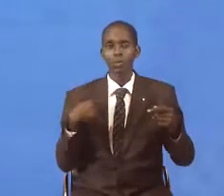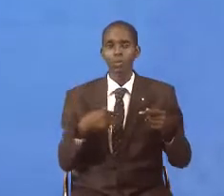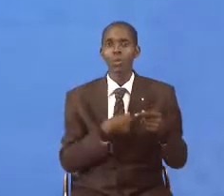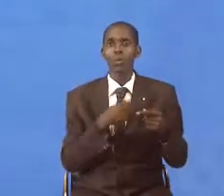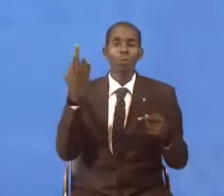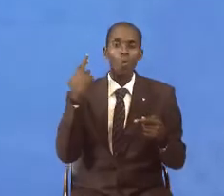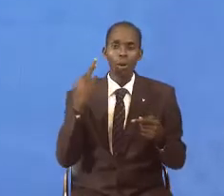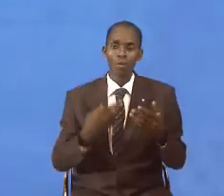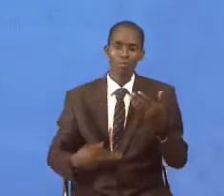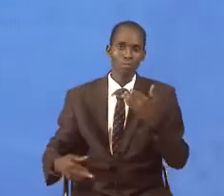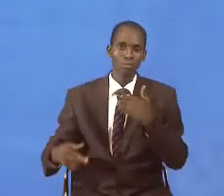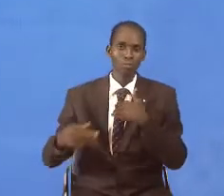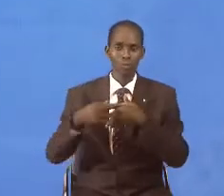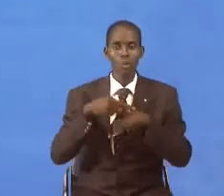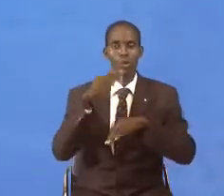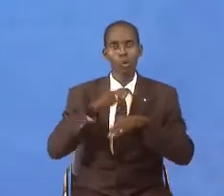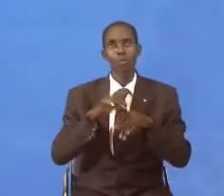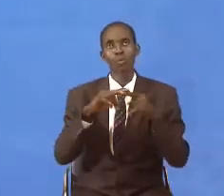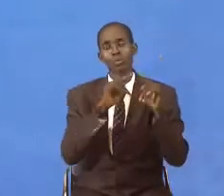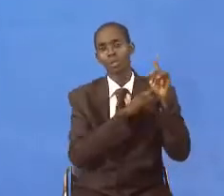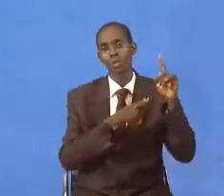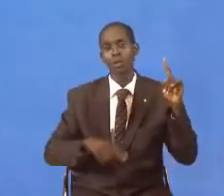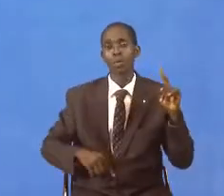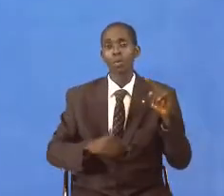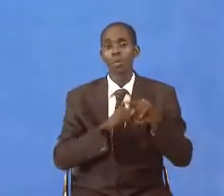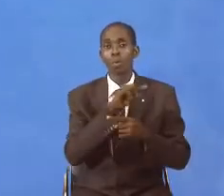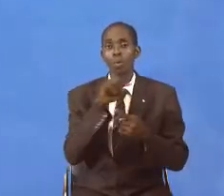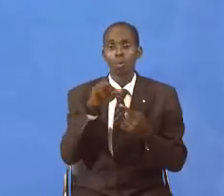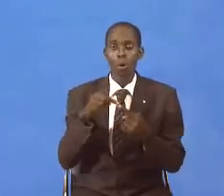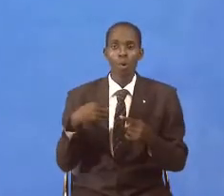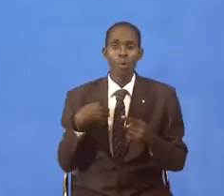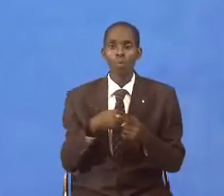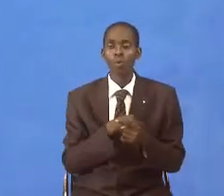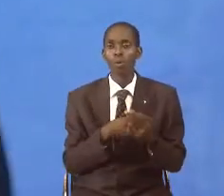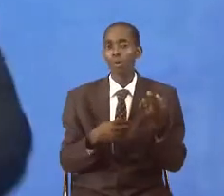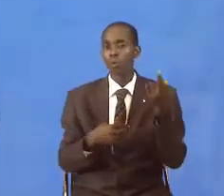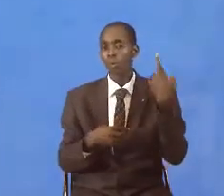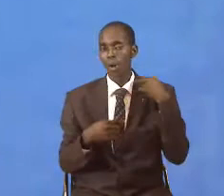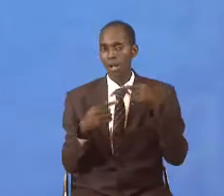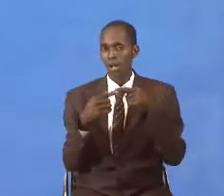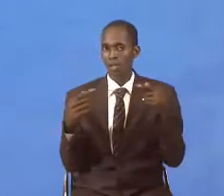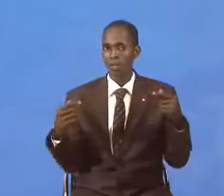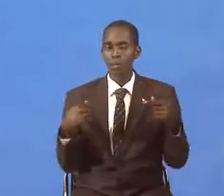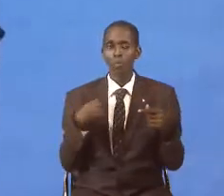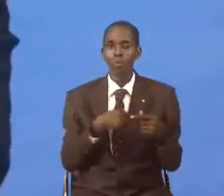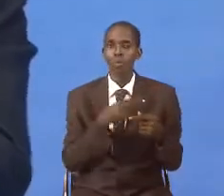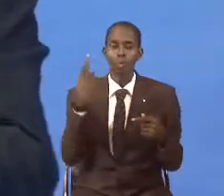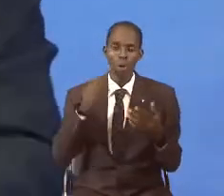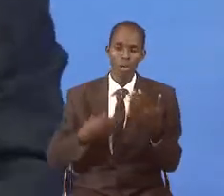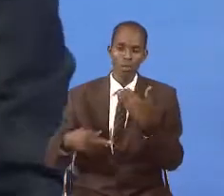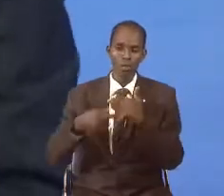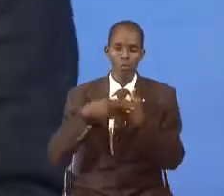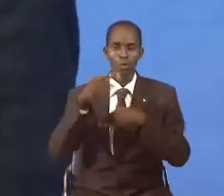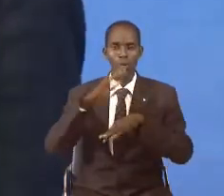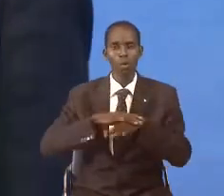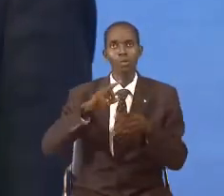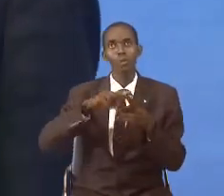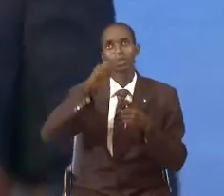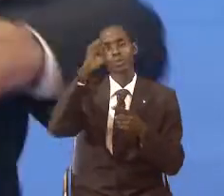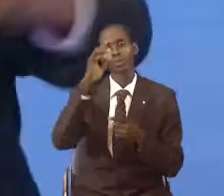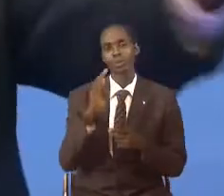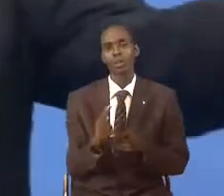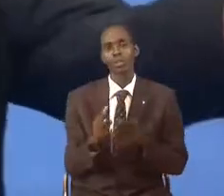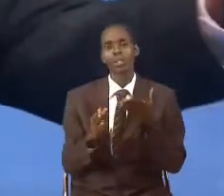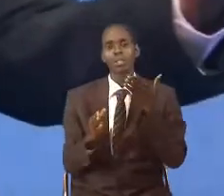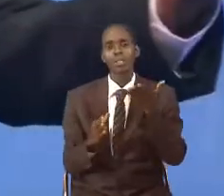were enemies, we were reconciled to God. Look at that. When we were enemies,